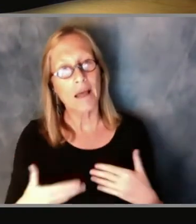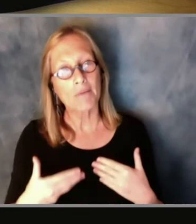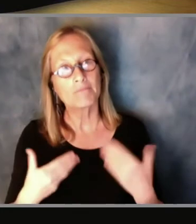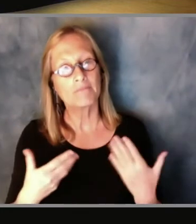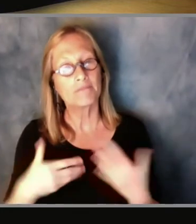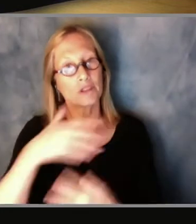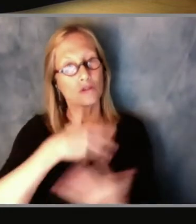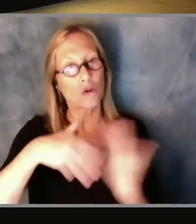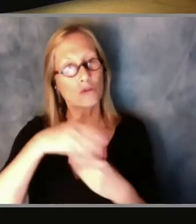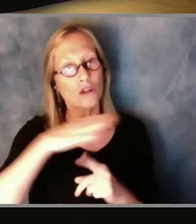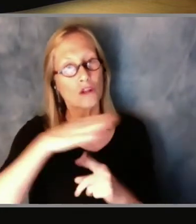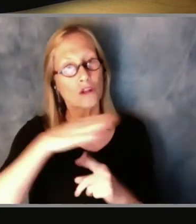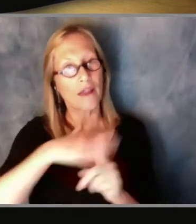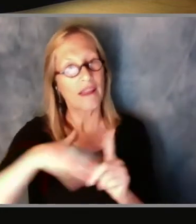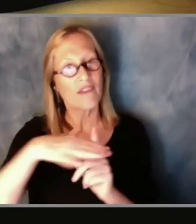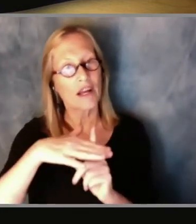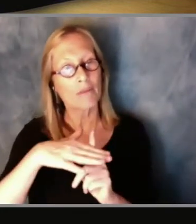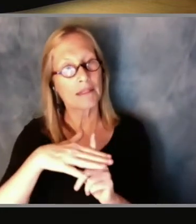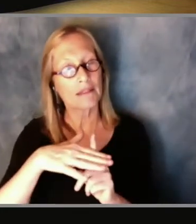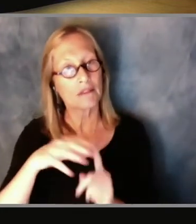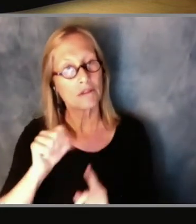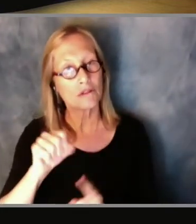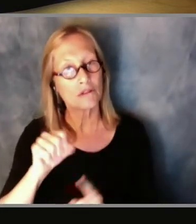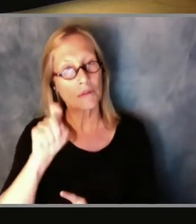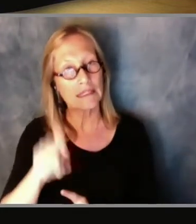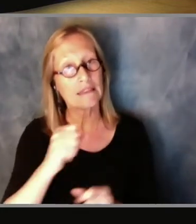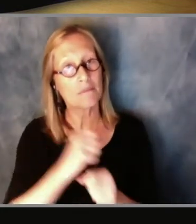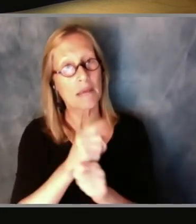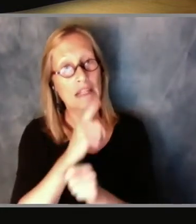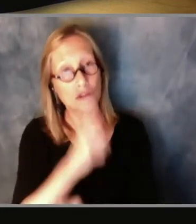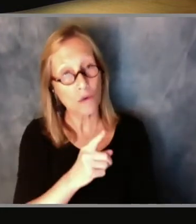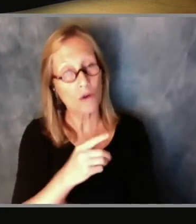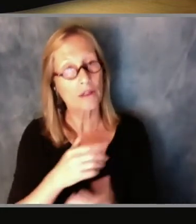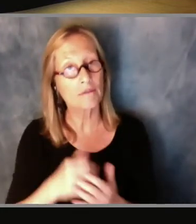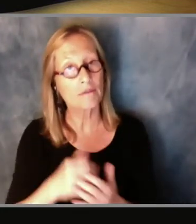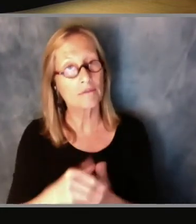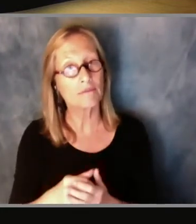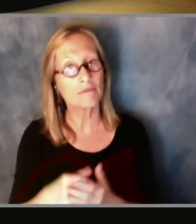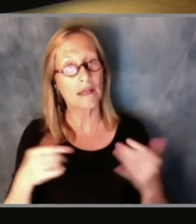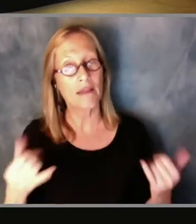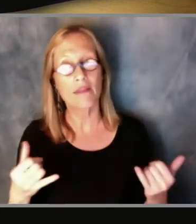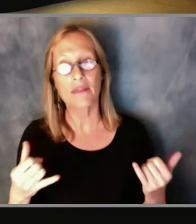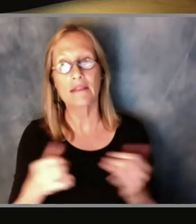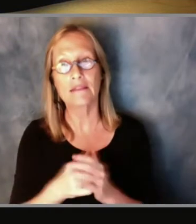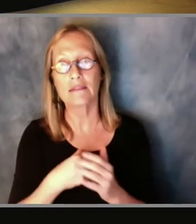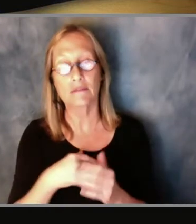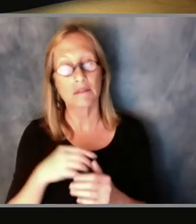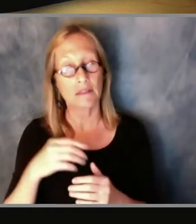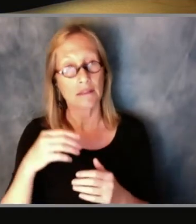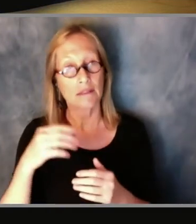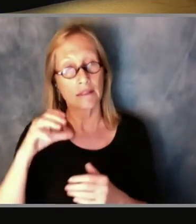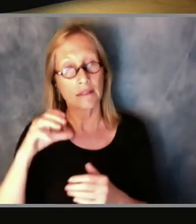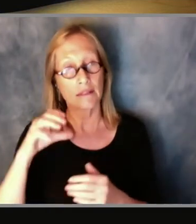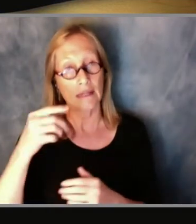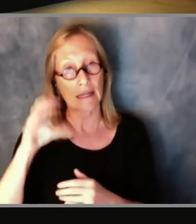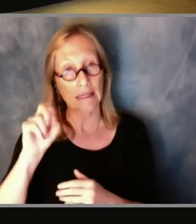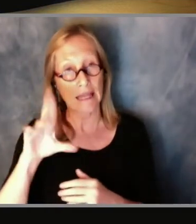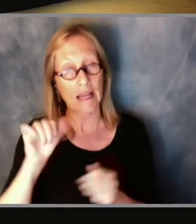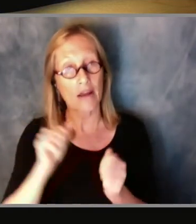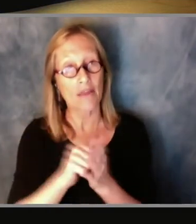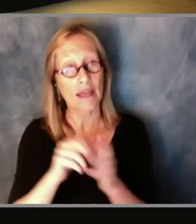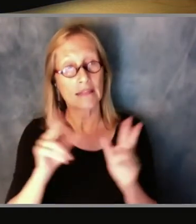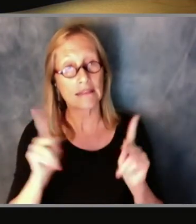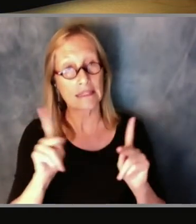environment. So I think we need to put and make sure with this CARES Act that our citizens with disabilities do not fall